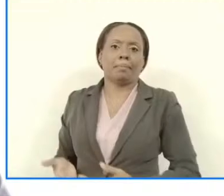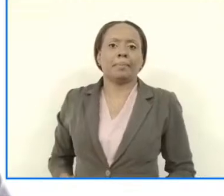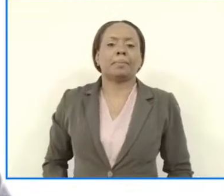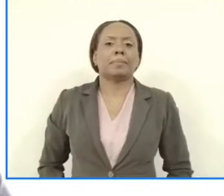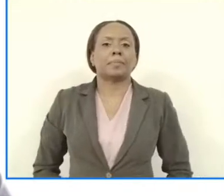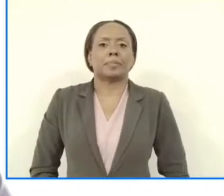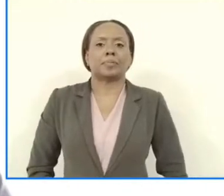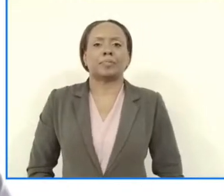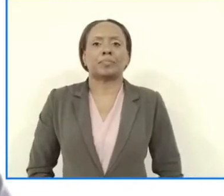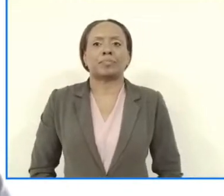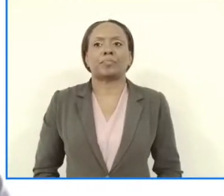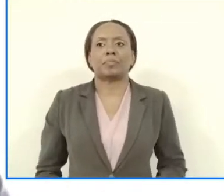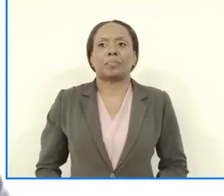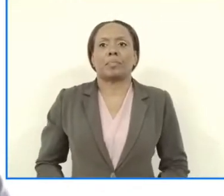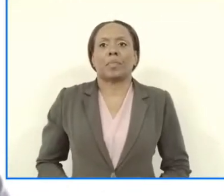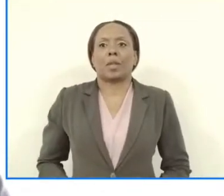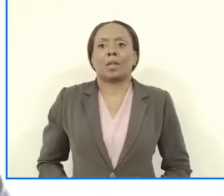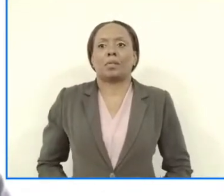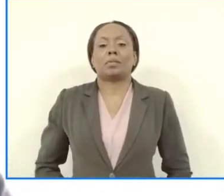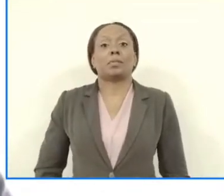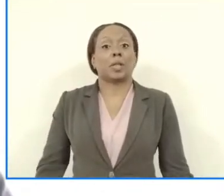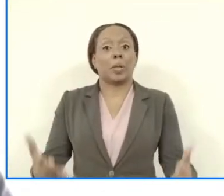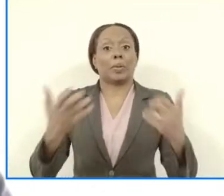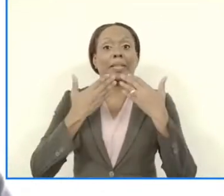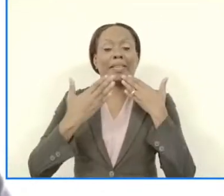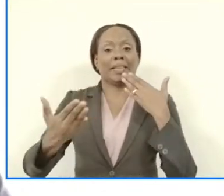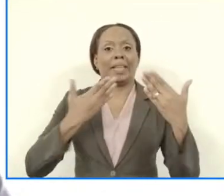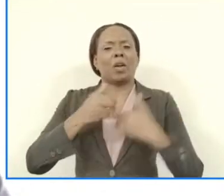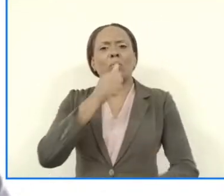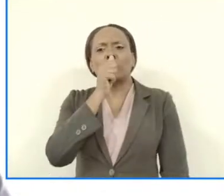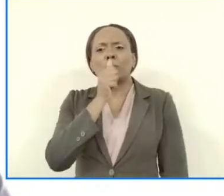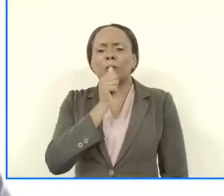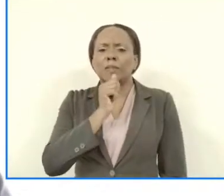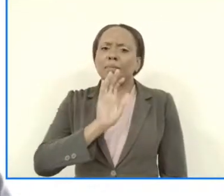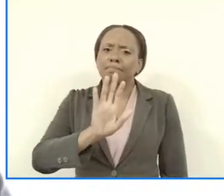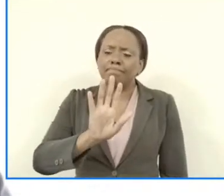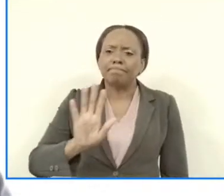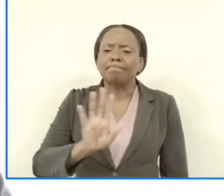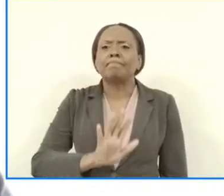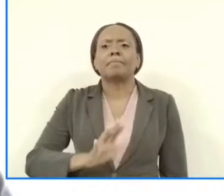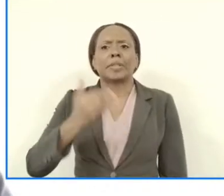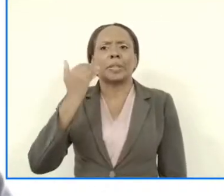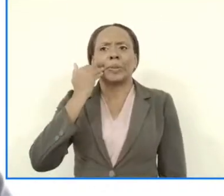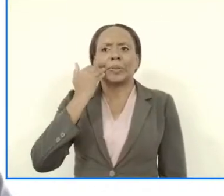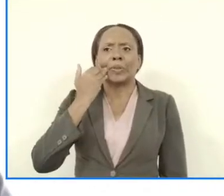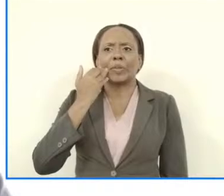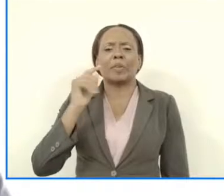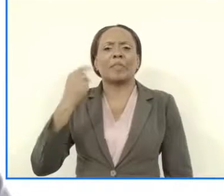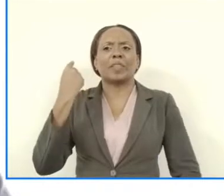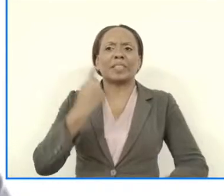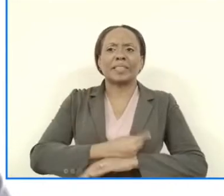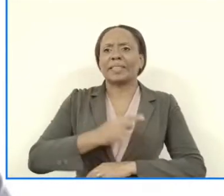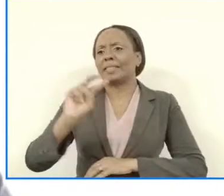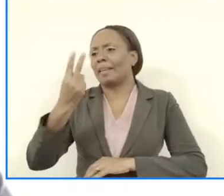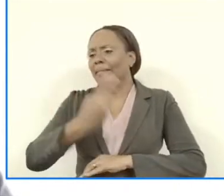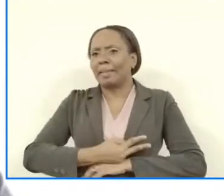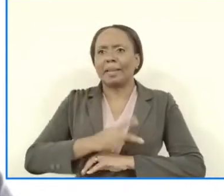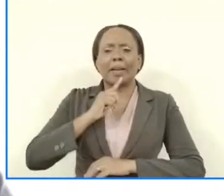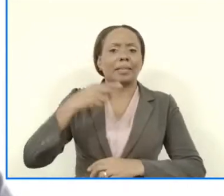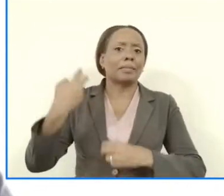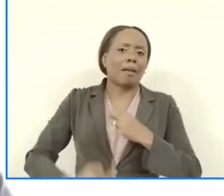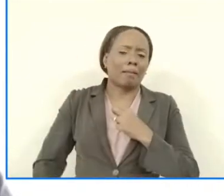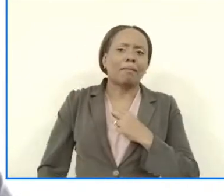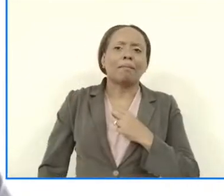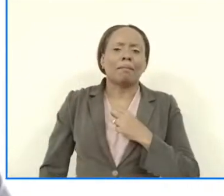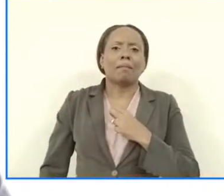immediately. We want to thank everyone, of course, for the patience. We know, particularly in the first 3 days, it would have been difficult.